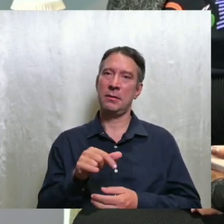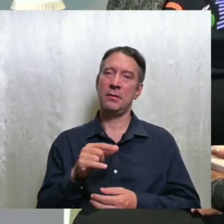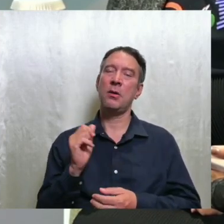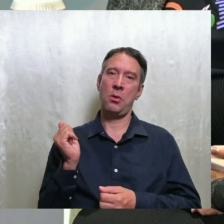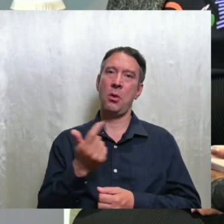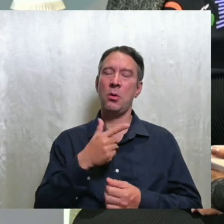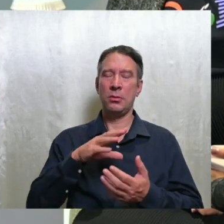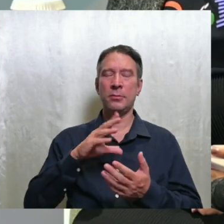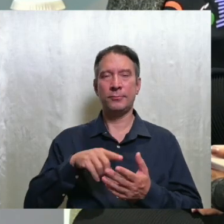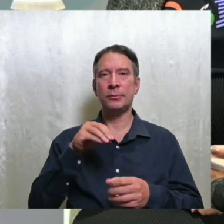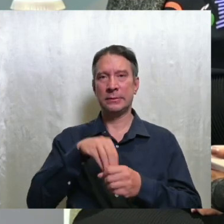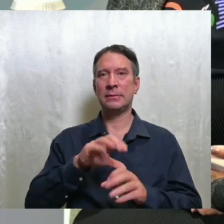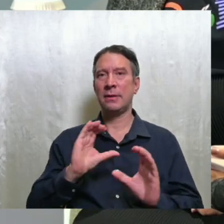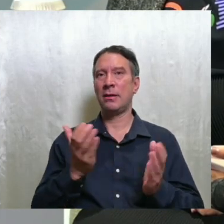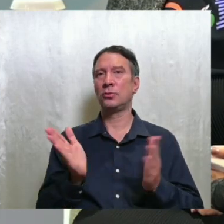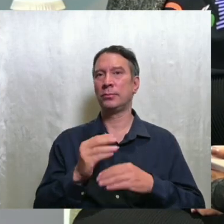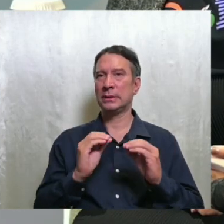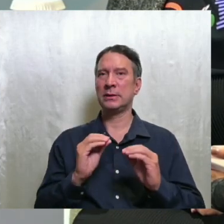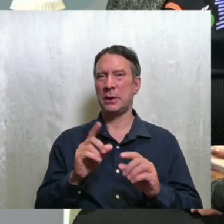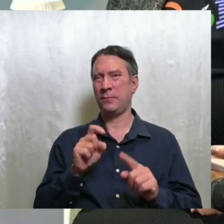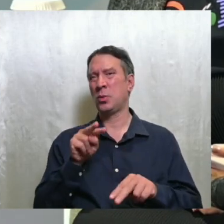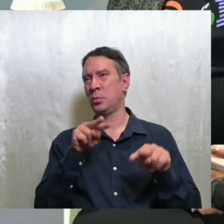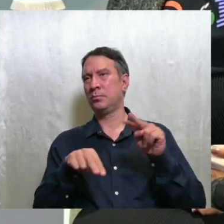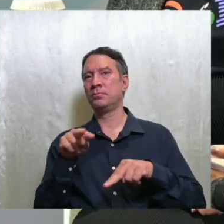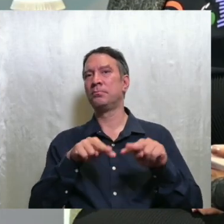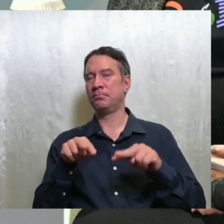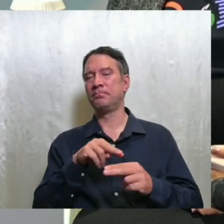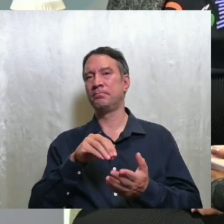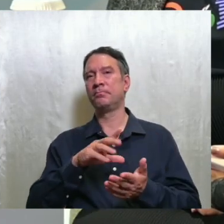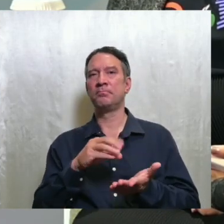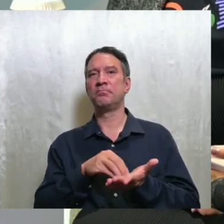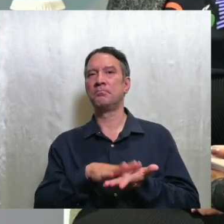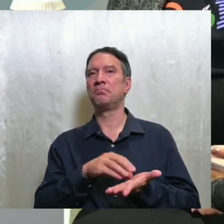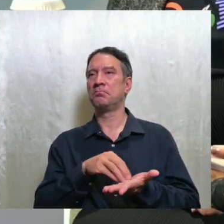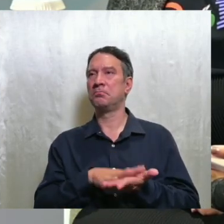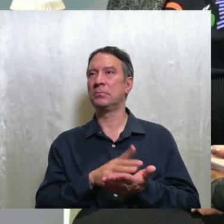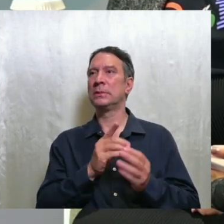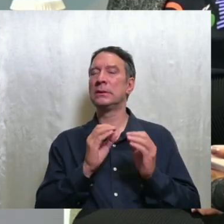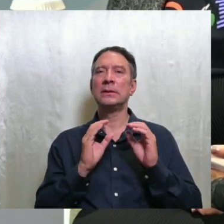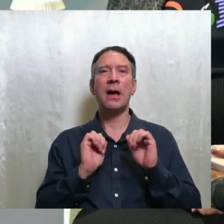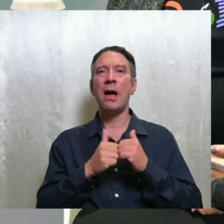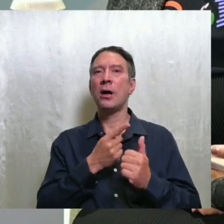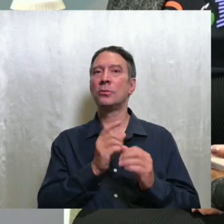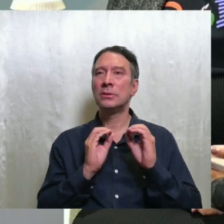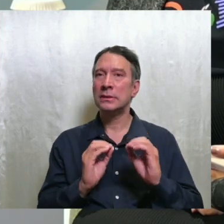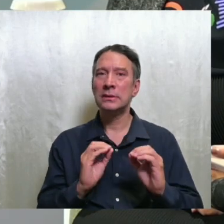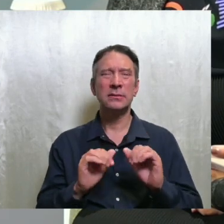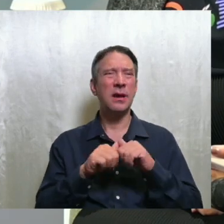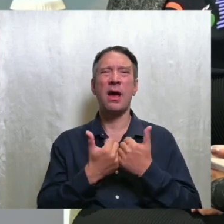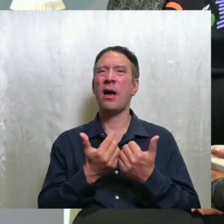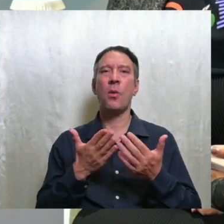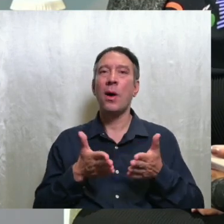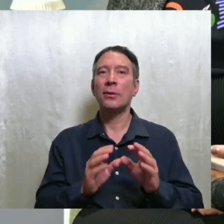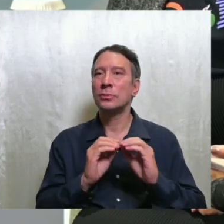how those teachers are actually teaching. What are the pedagogic approaches they are using? Like in